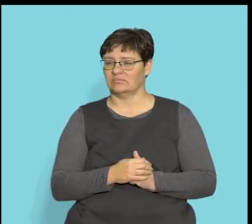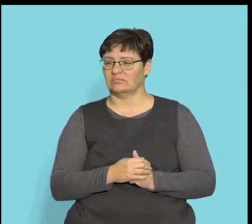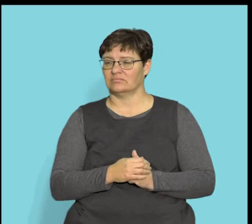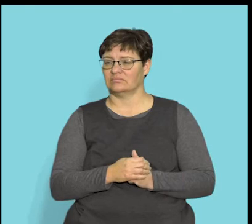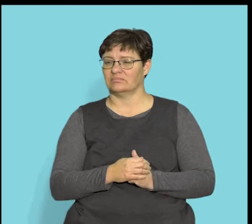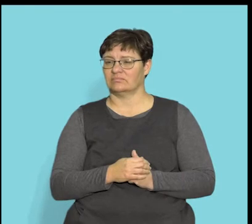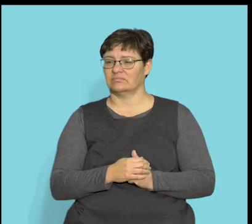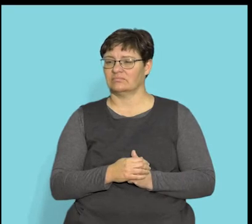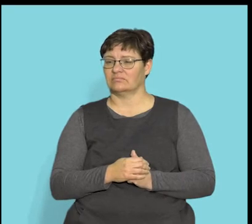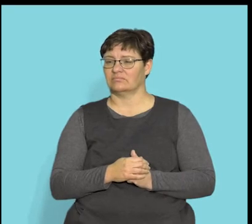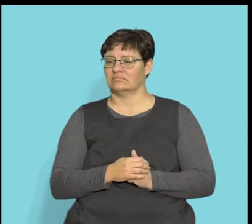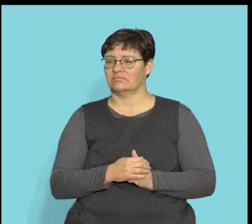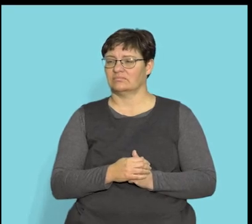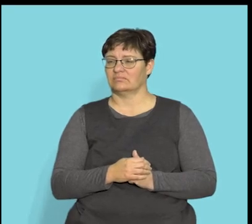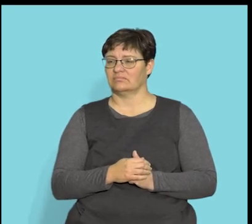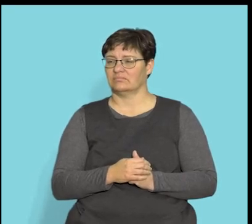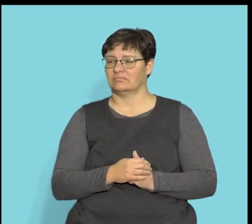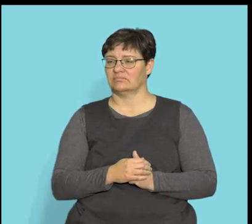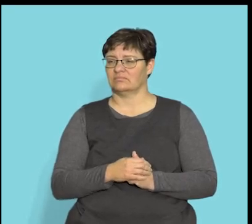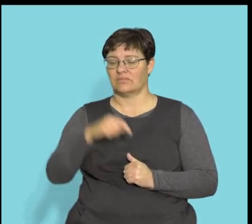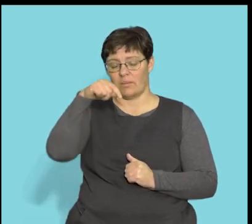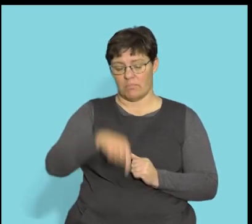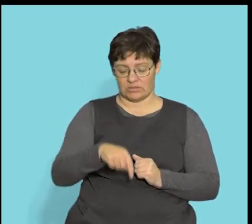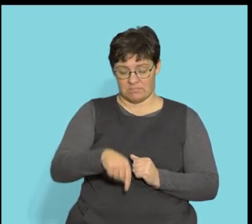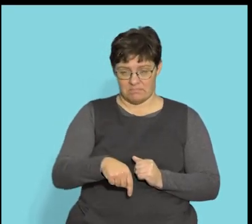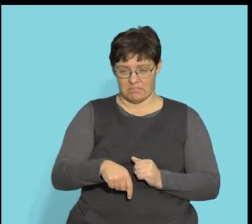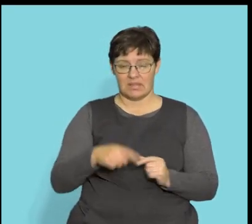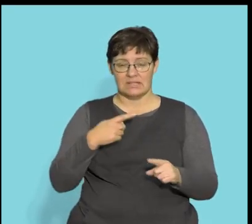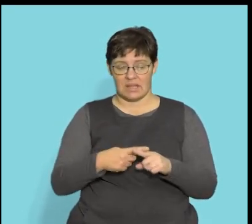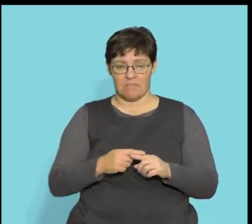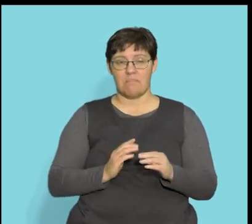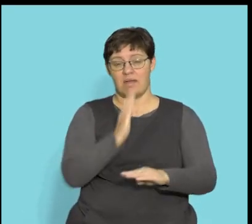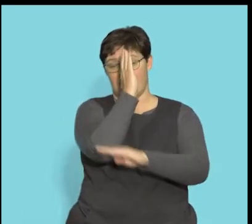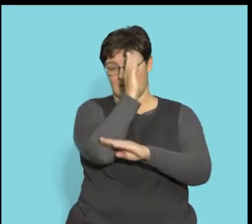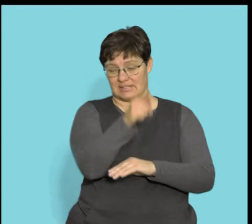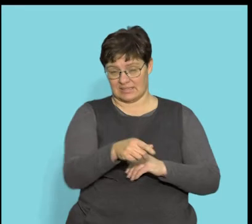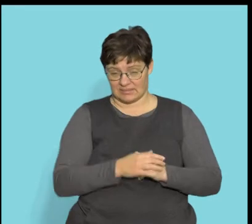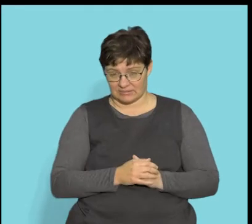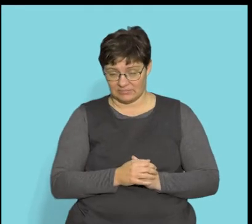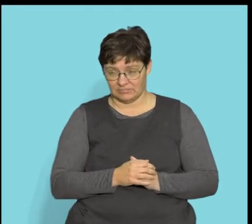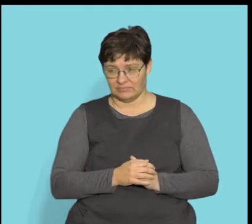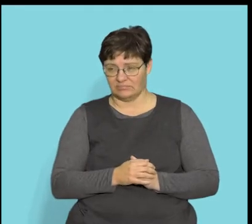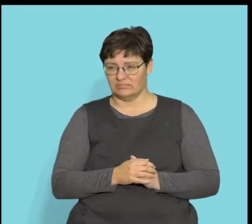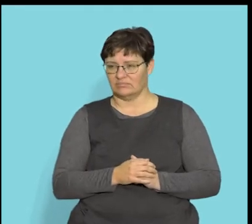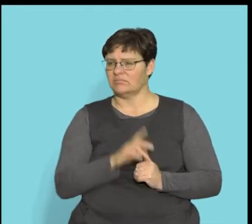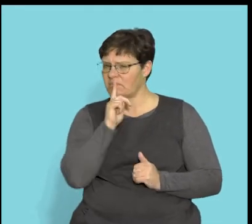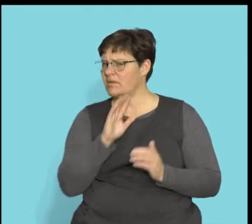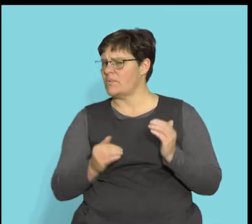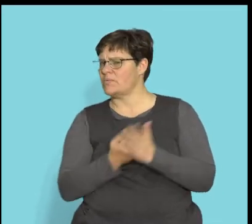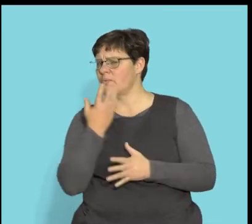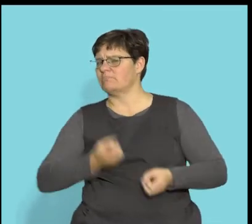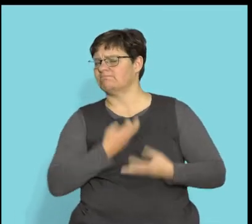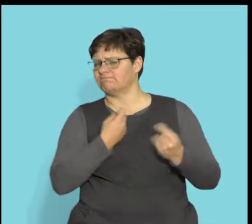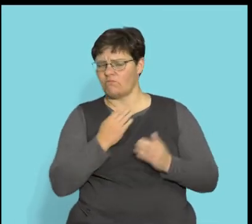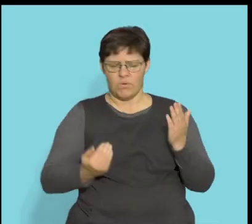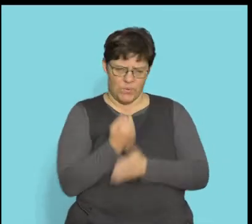area of the bottom circle multiplied by the perpendicular height. But I now have